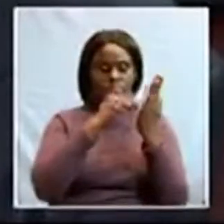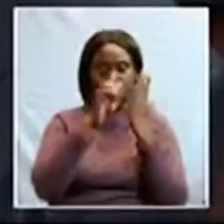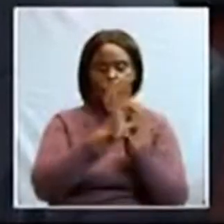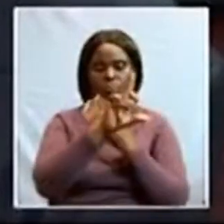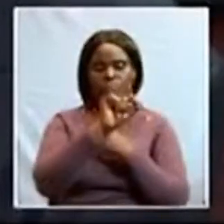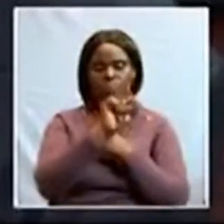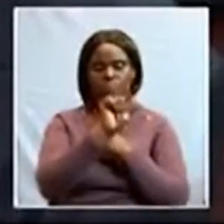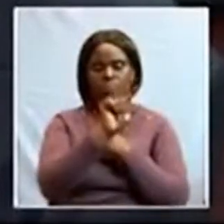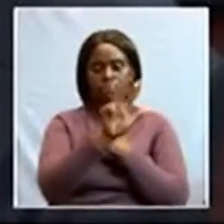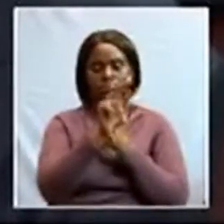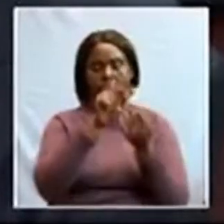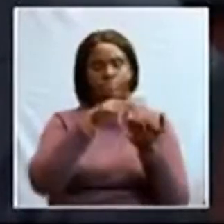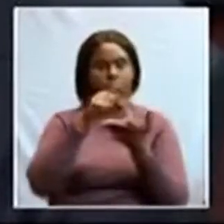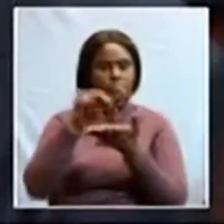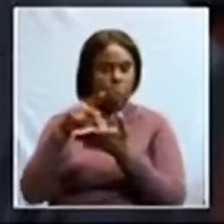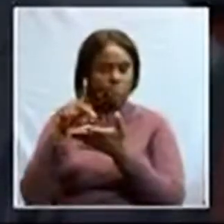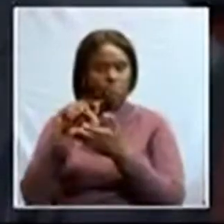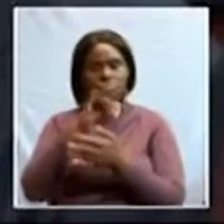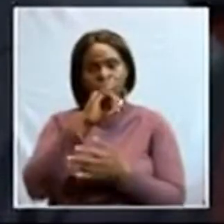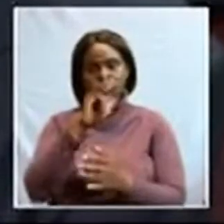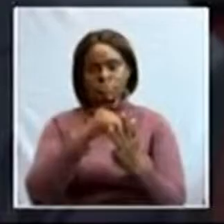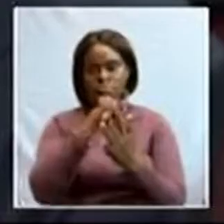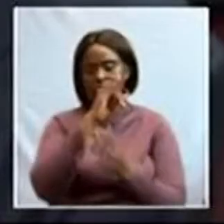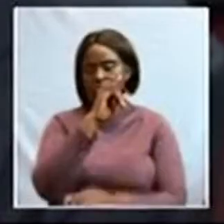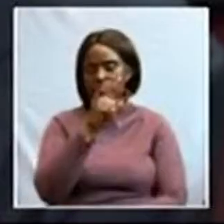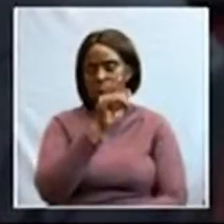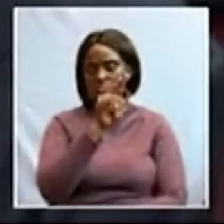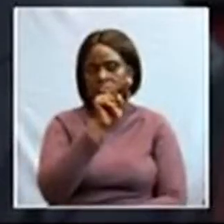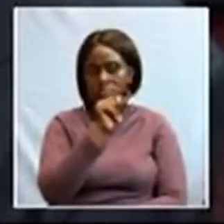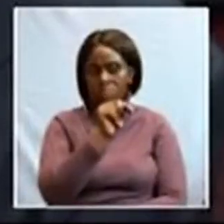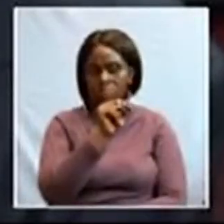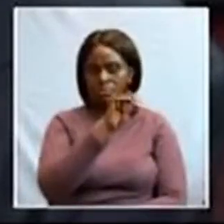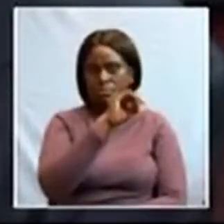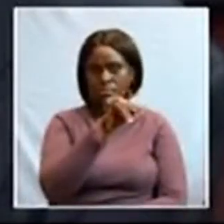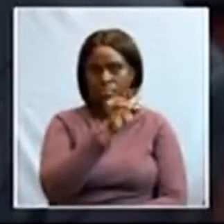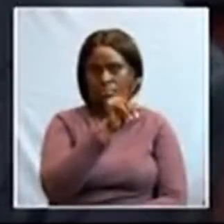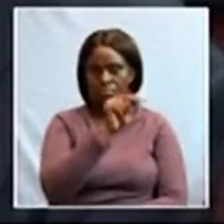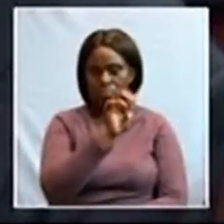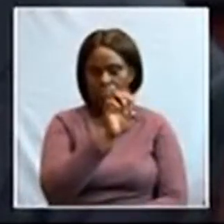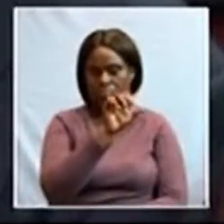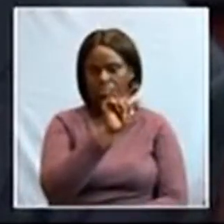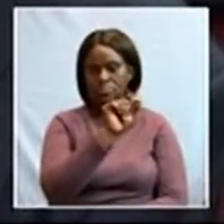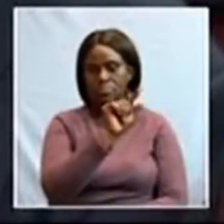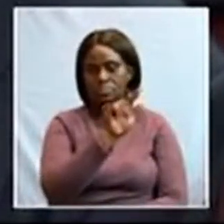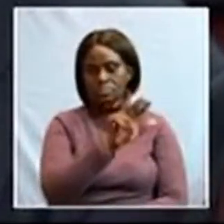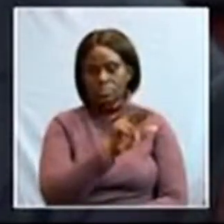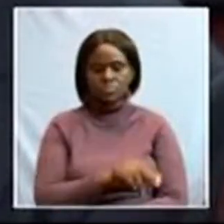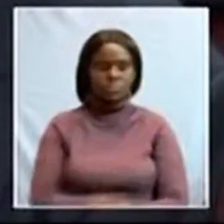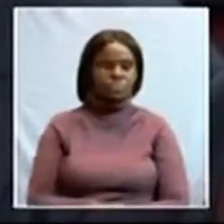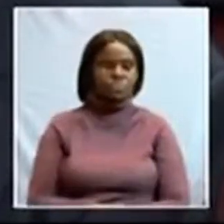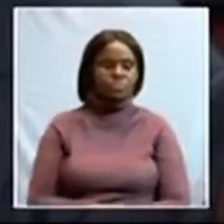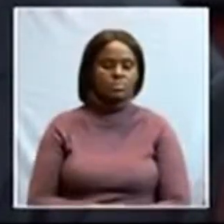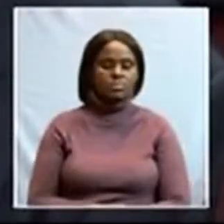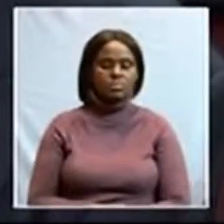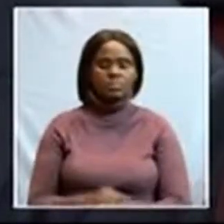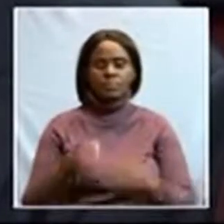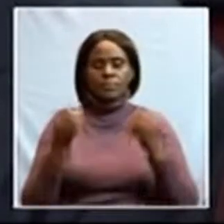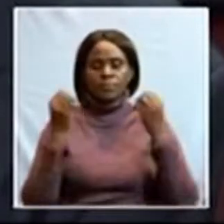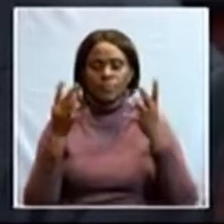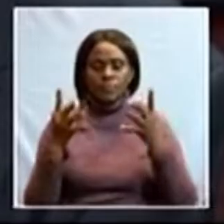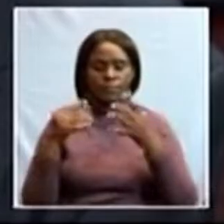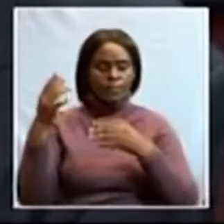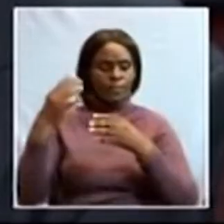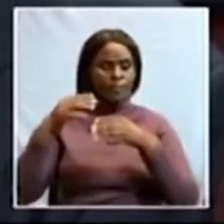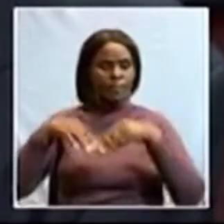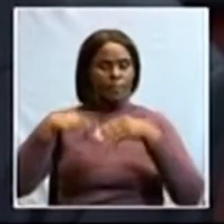payment. June 20? The June 2023. How many